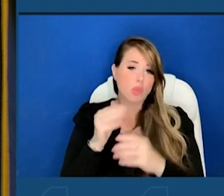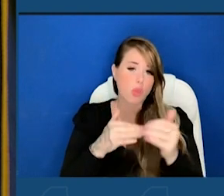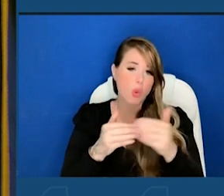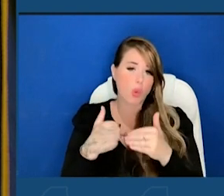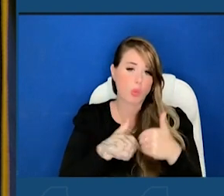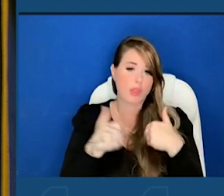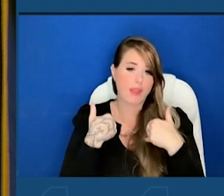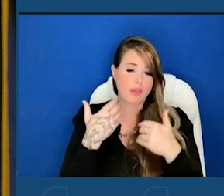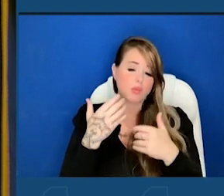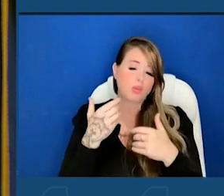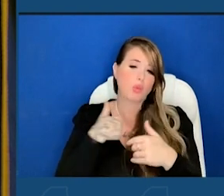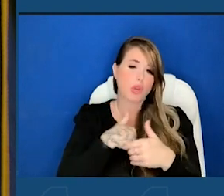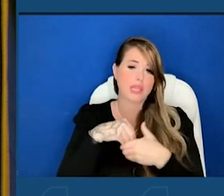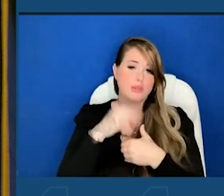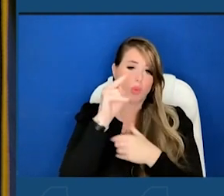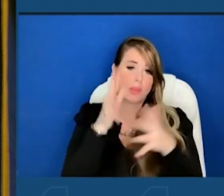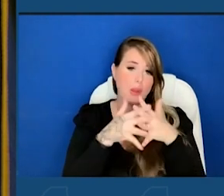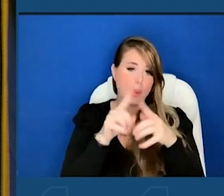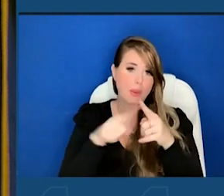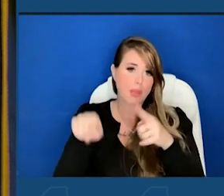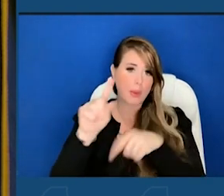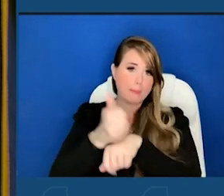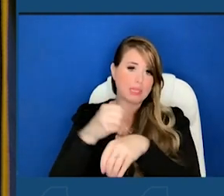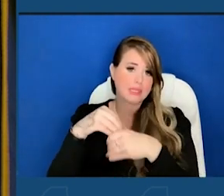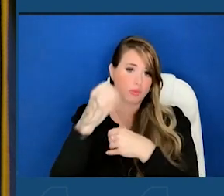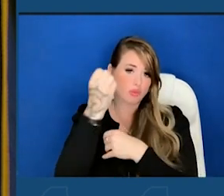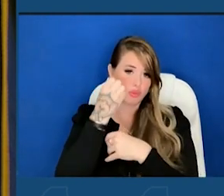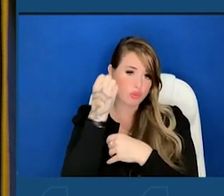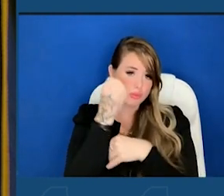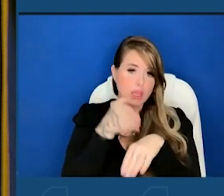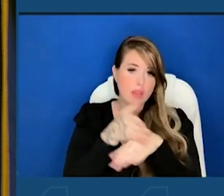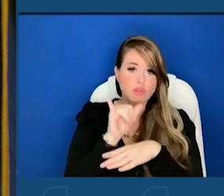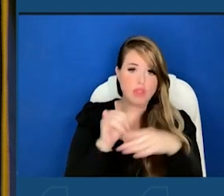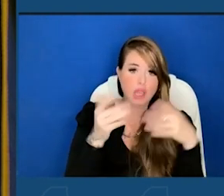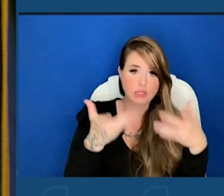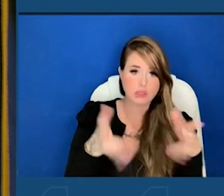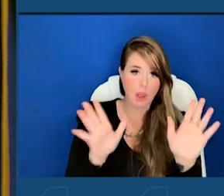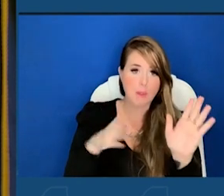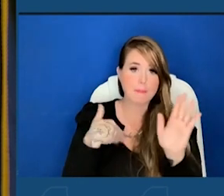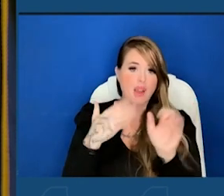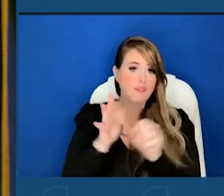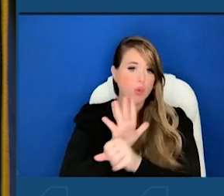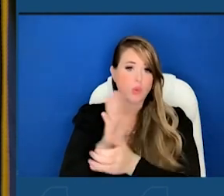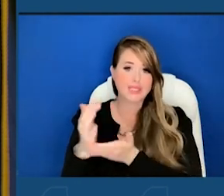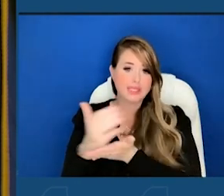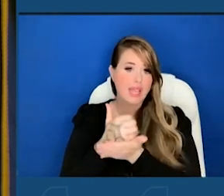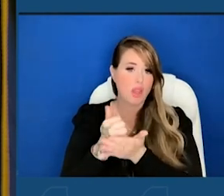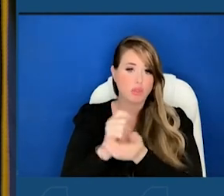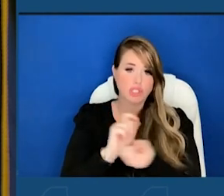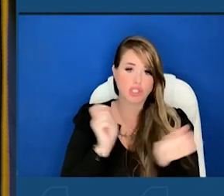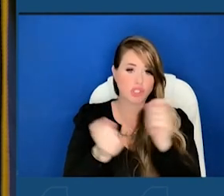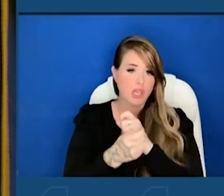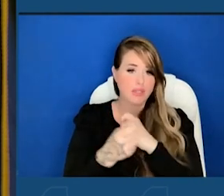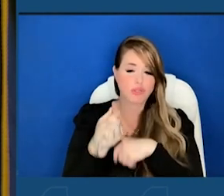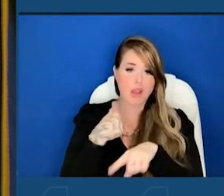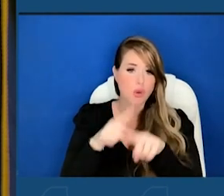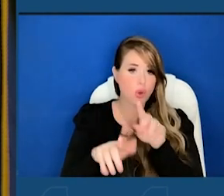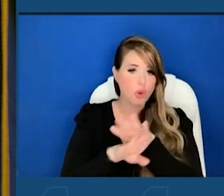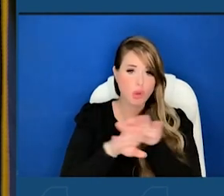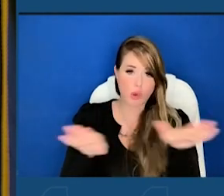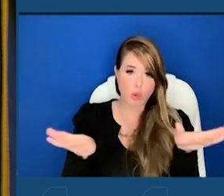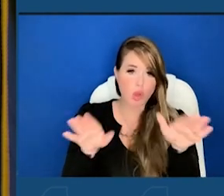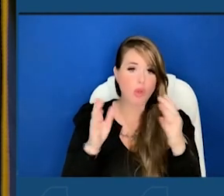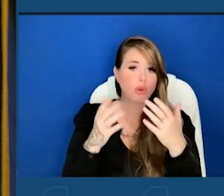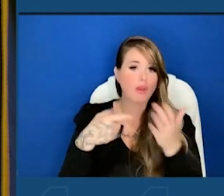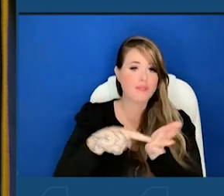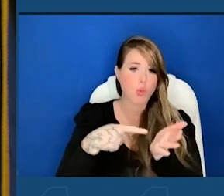Europe. So when that stopped, my complete salary changed, and I could no longer afford to